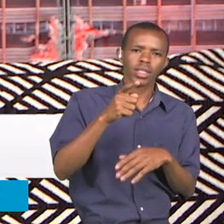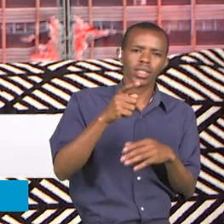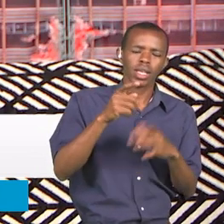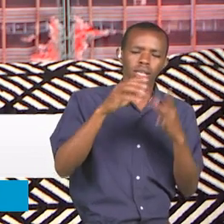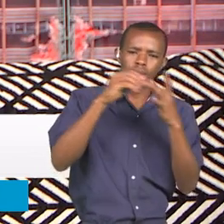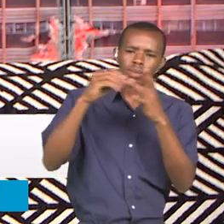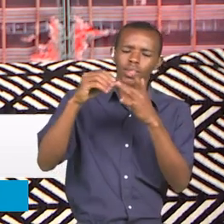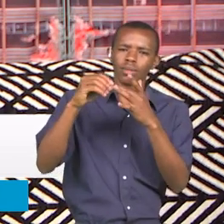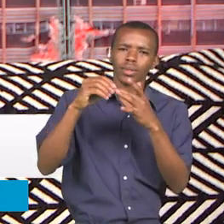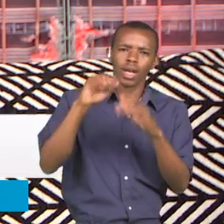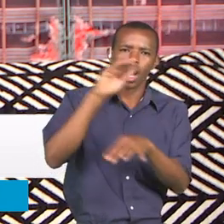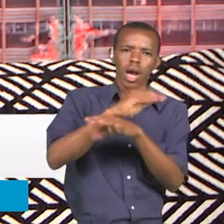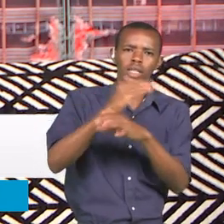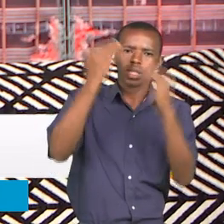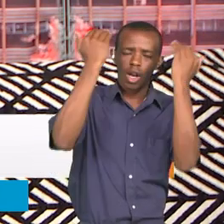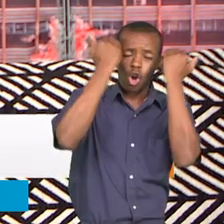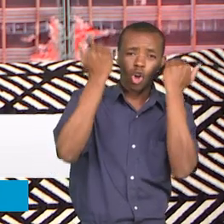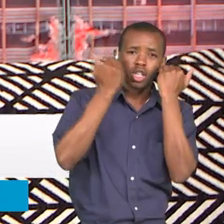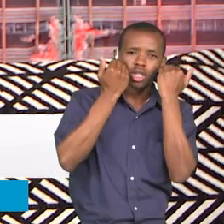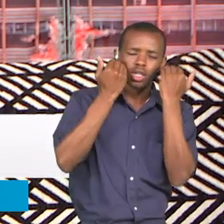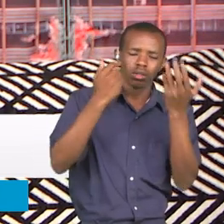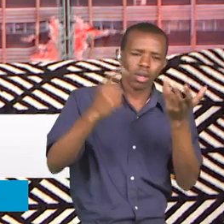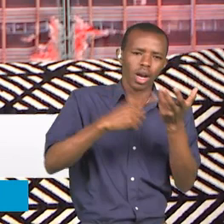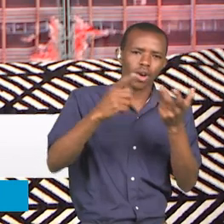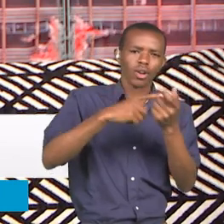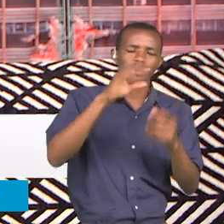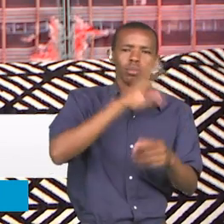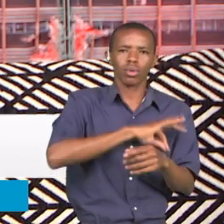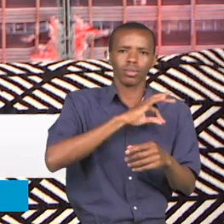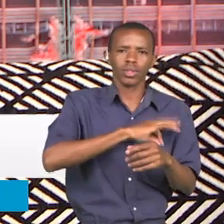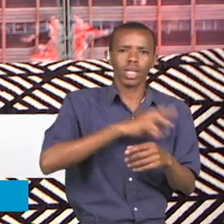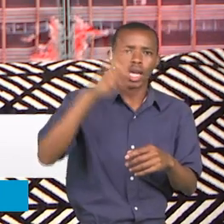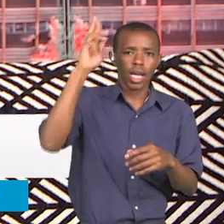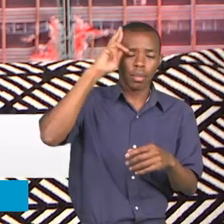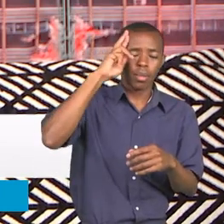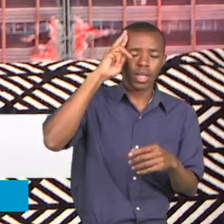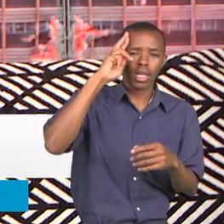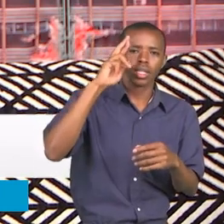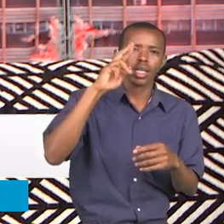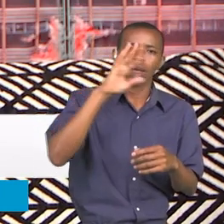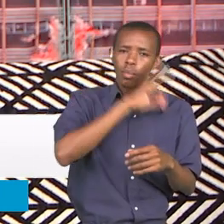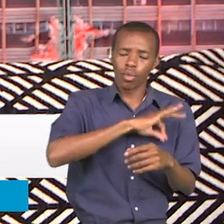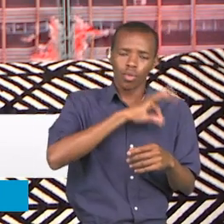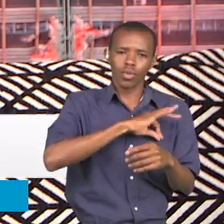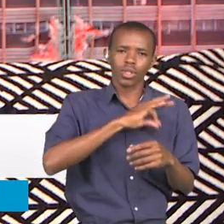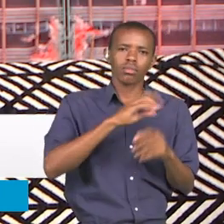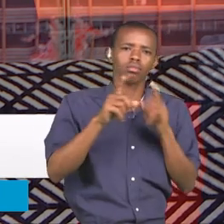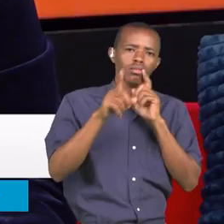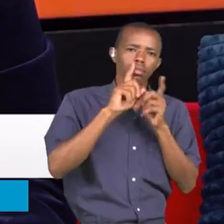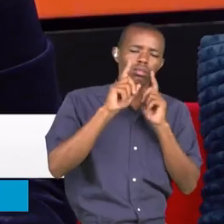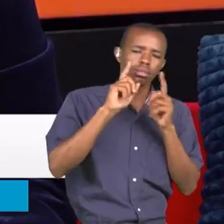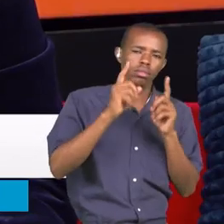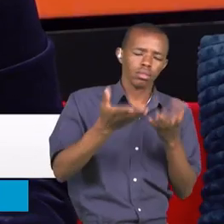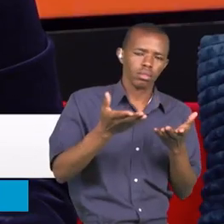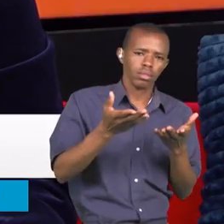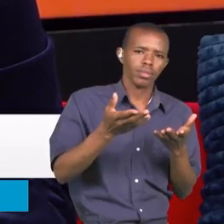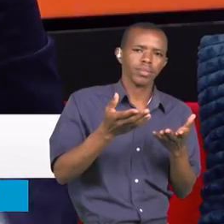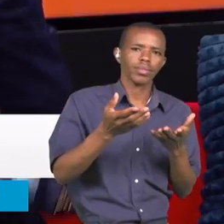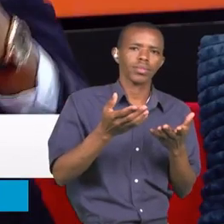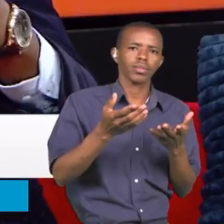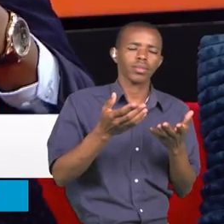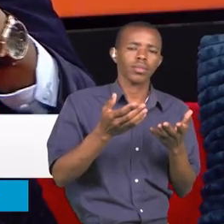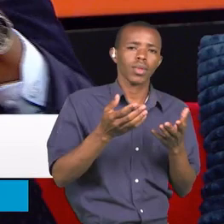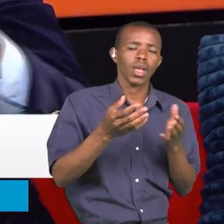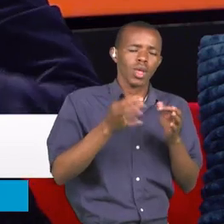ask the court was an account for profits. Like, you remember the account of profits, for profits we talked about? Like,